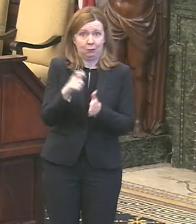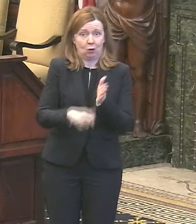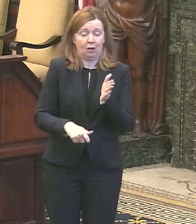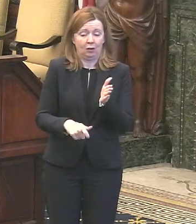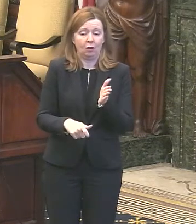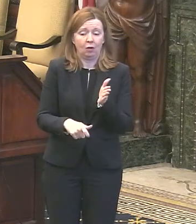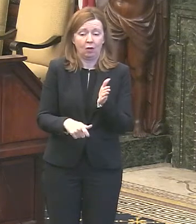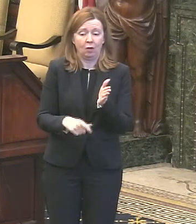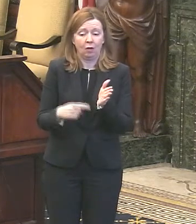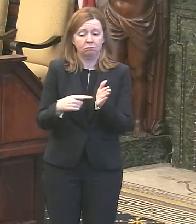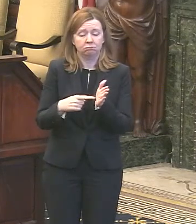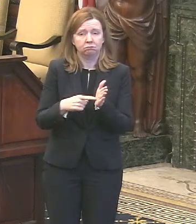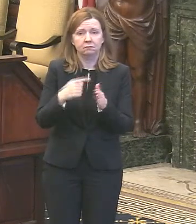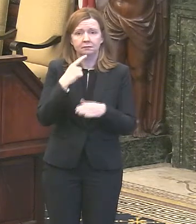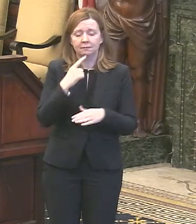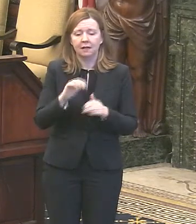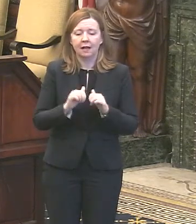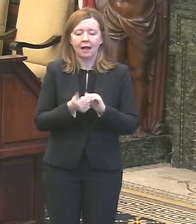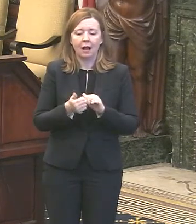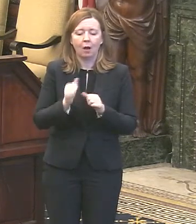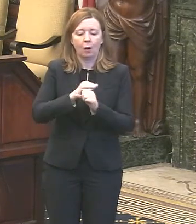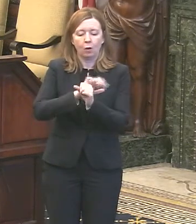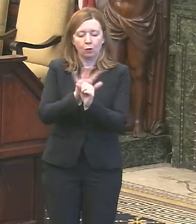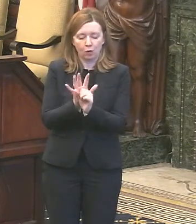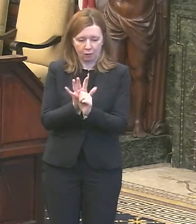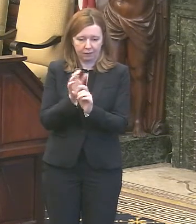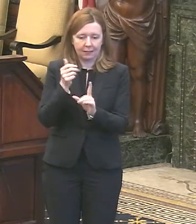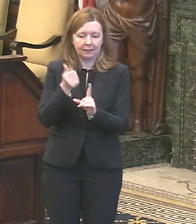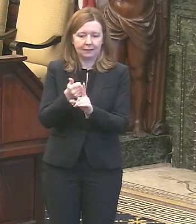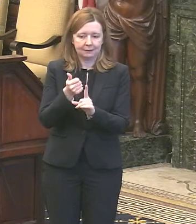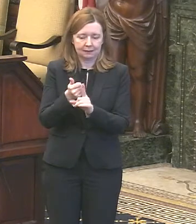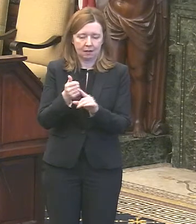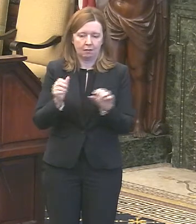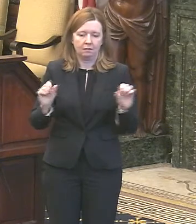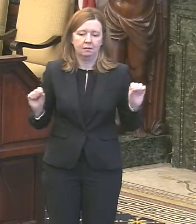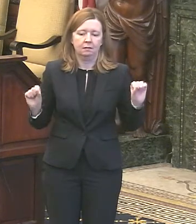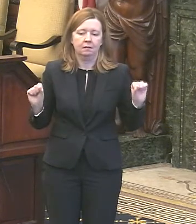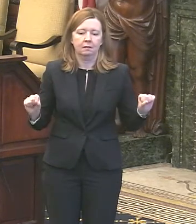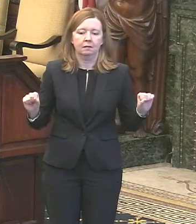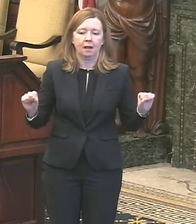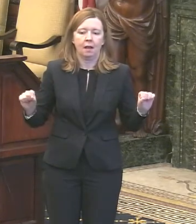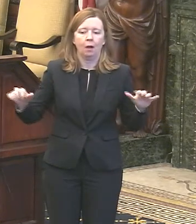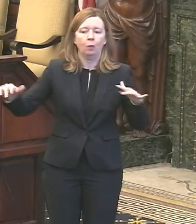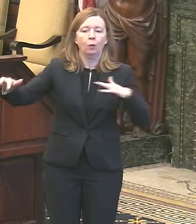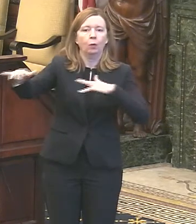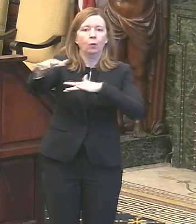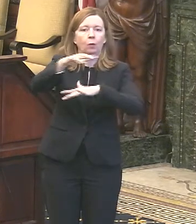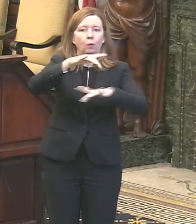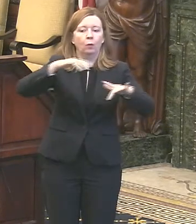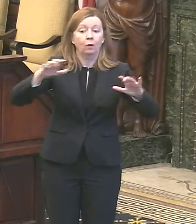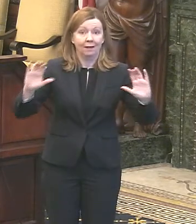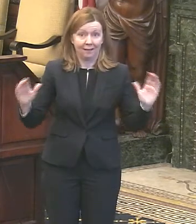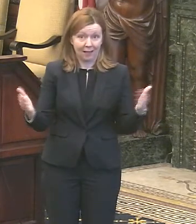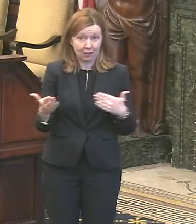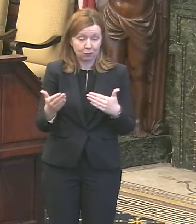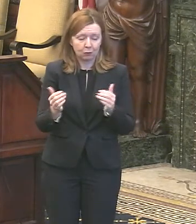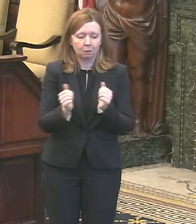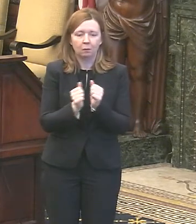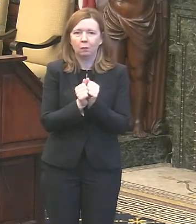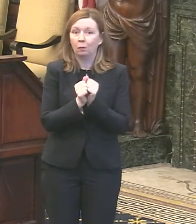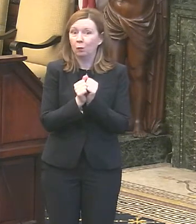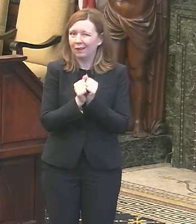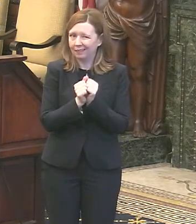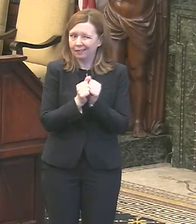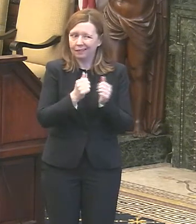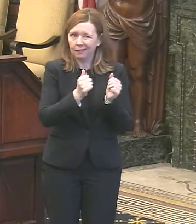article that illustrated how COVID can move around a classroom without windows open.